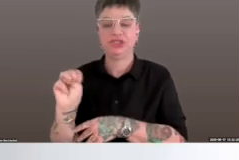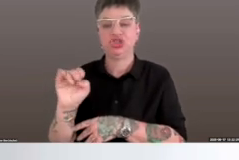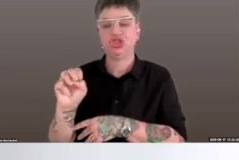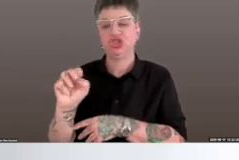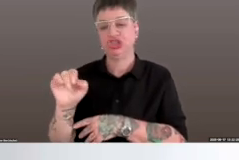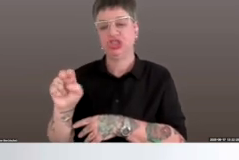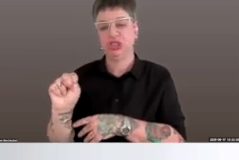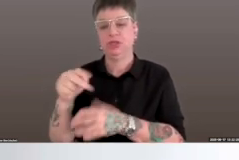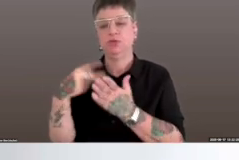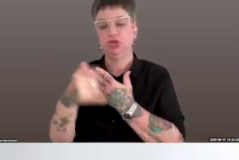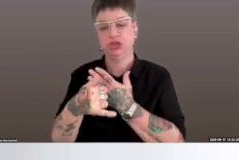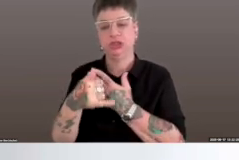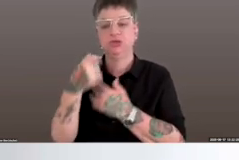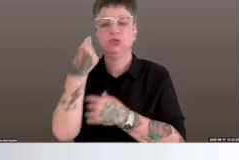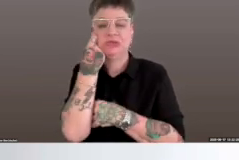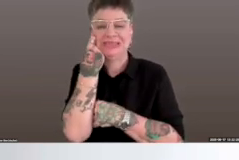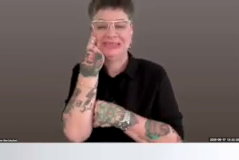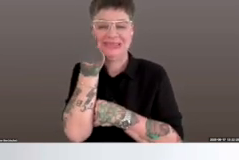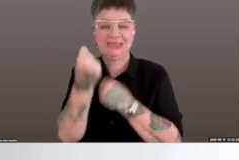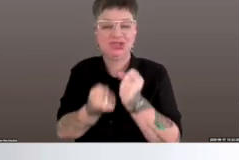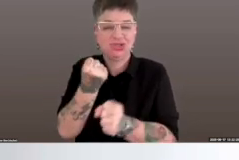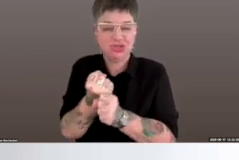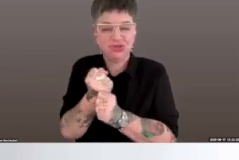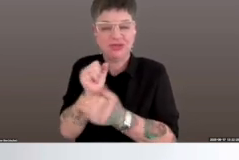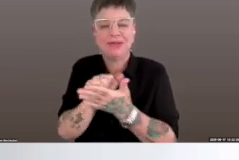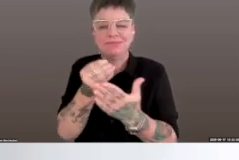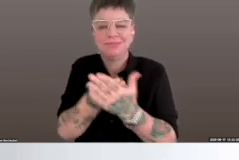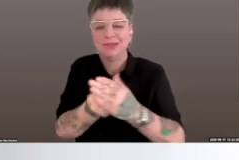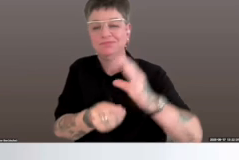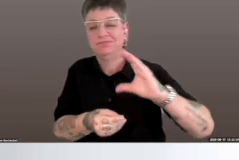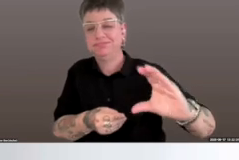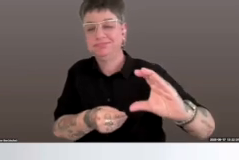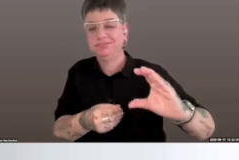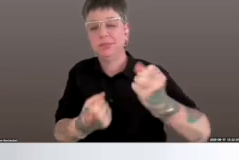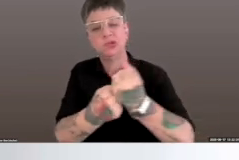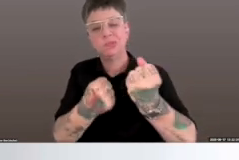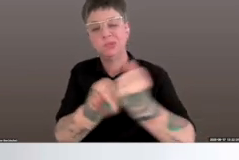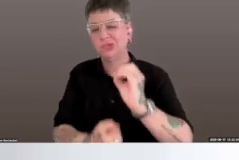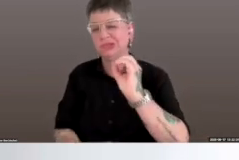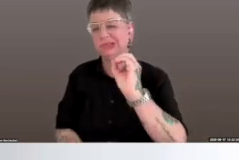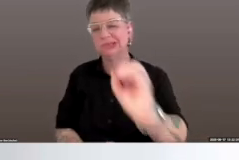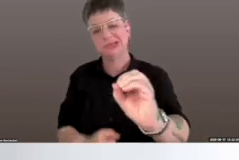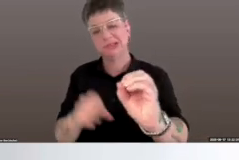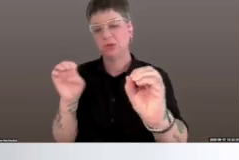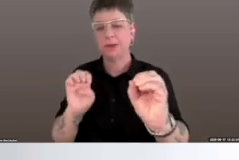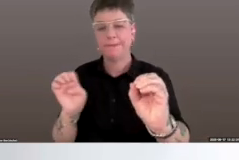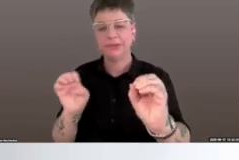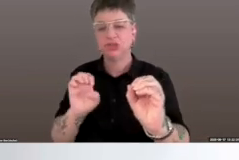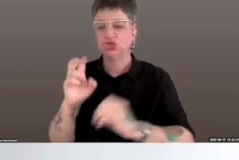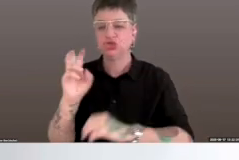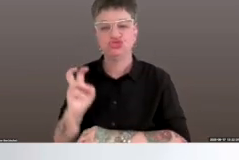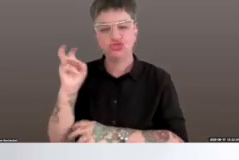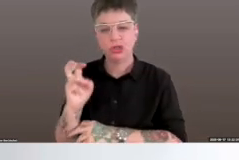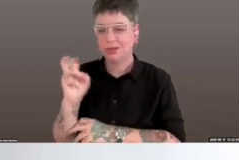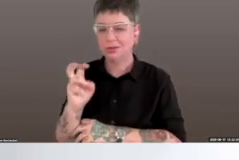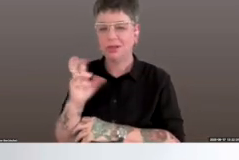In recent years, this funding has supported zero-emission truck loans, vouchers for